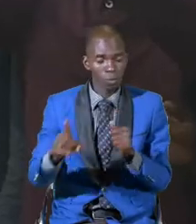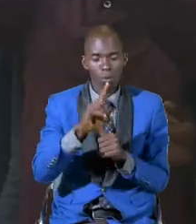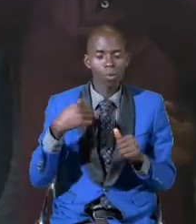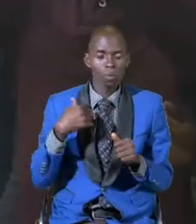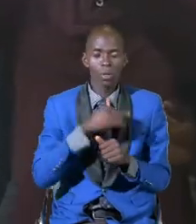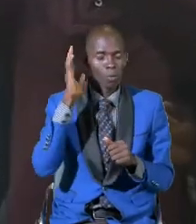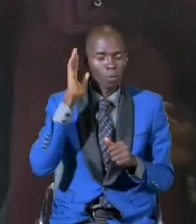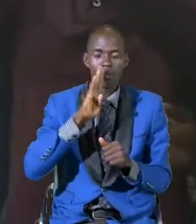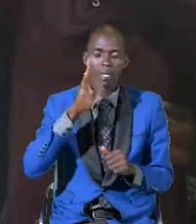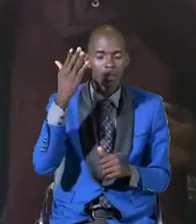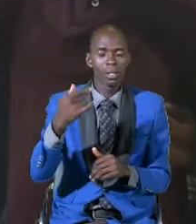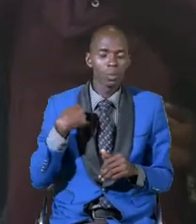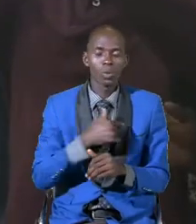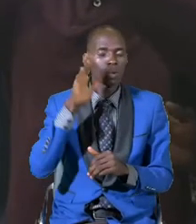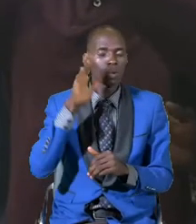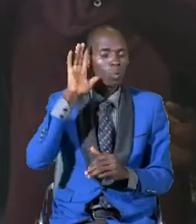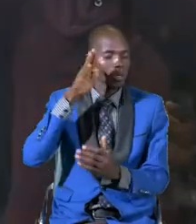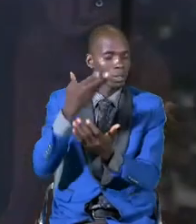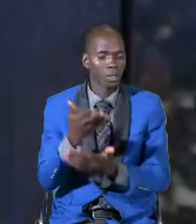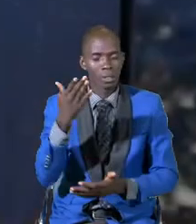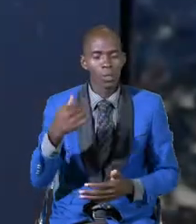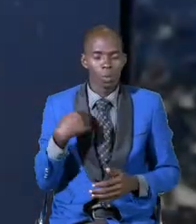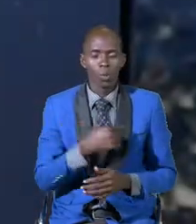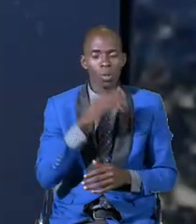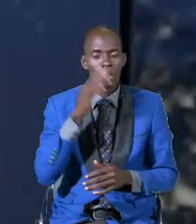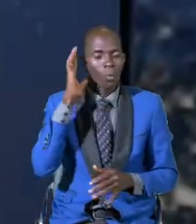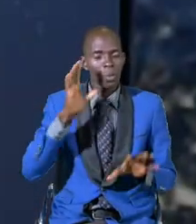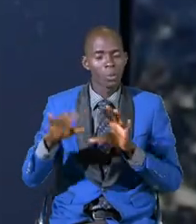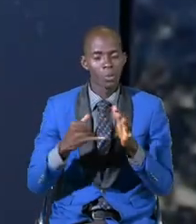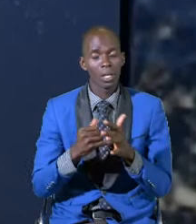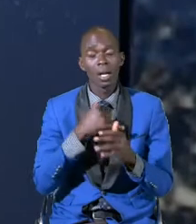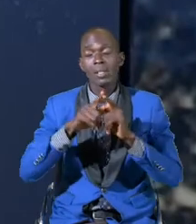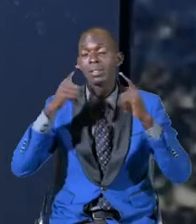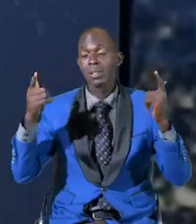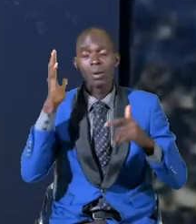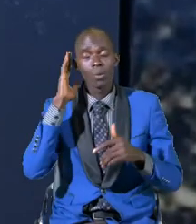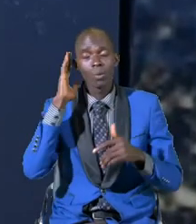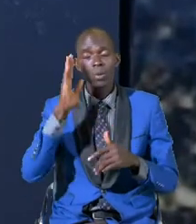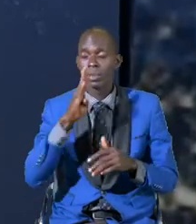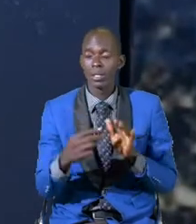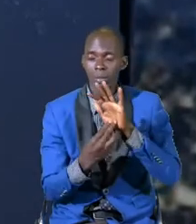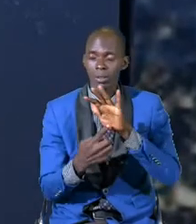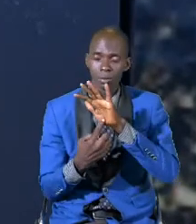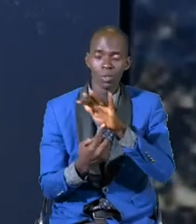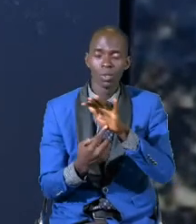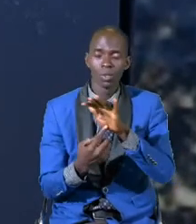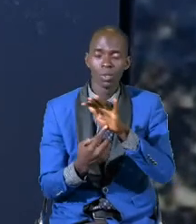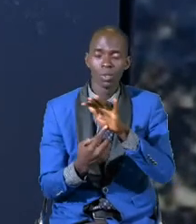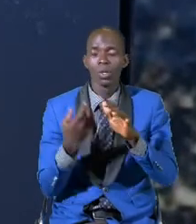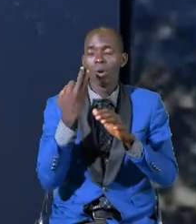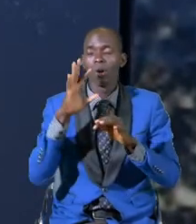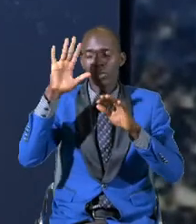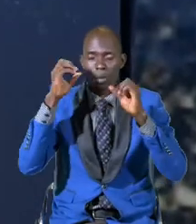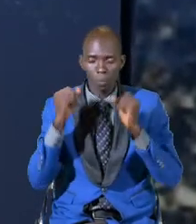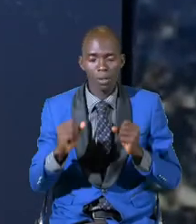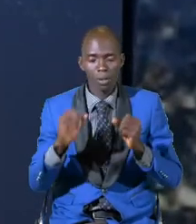get there. Yeah. Will do it. Yeah. And great will be your manifestation and your presence in every